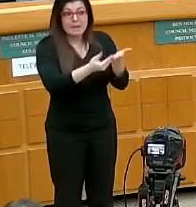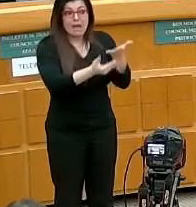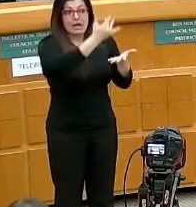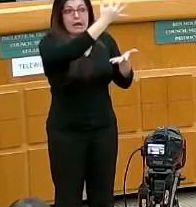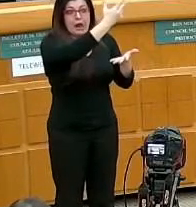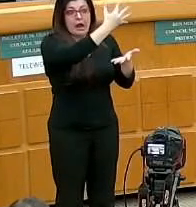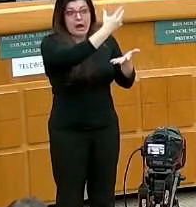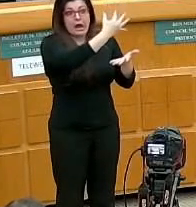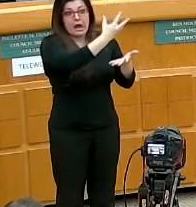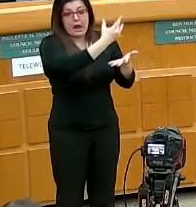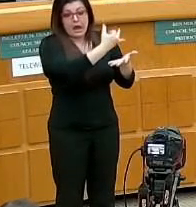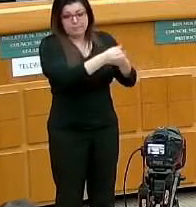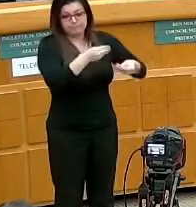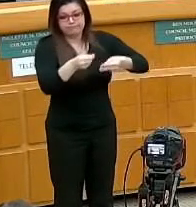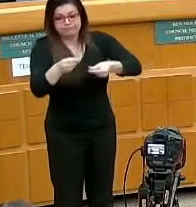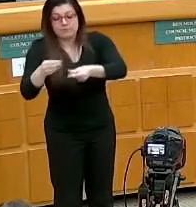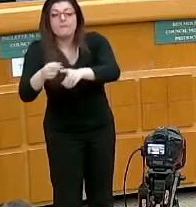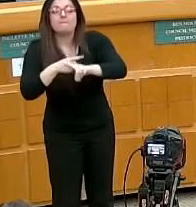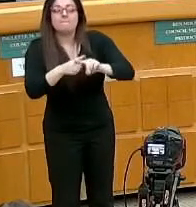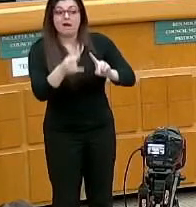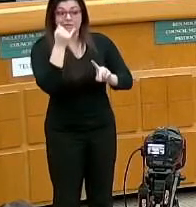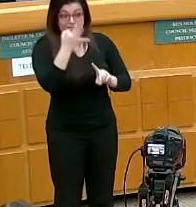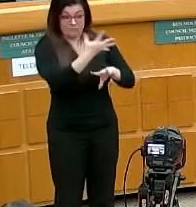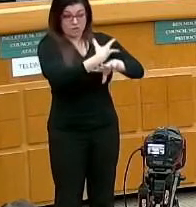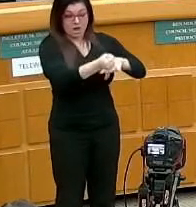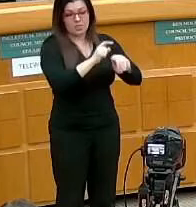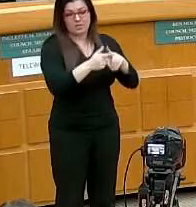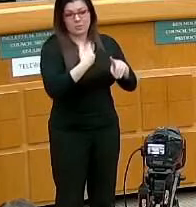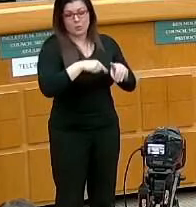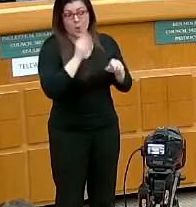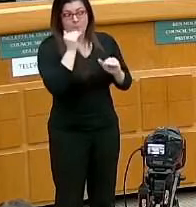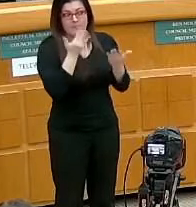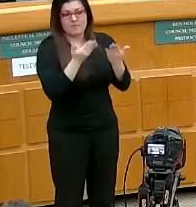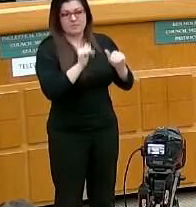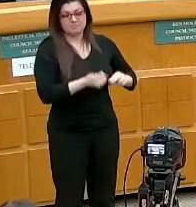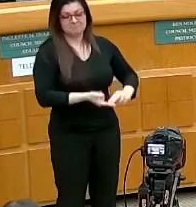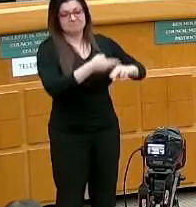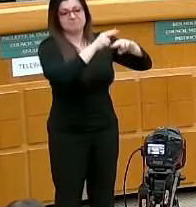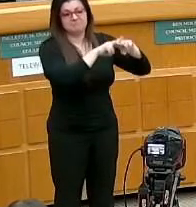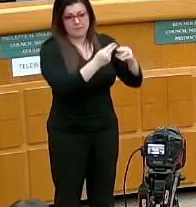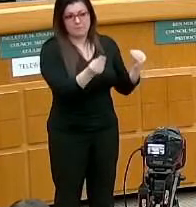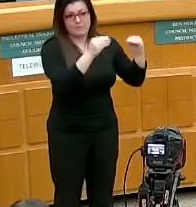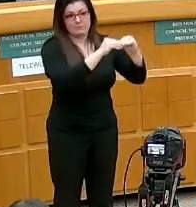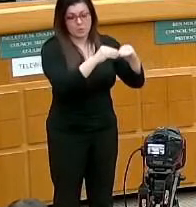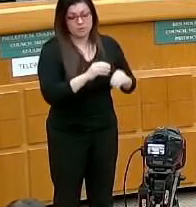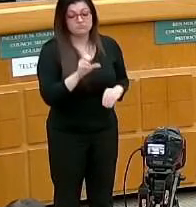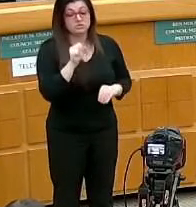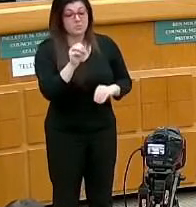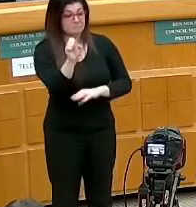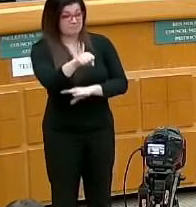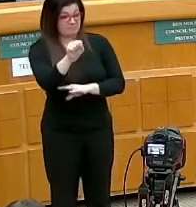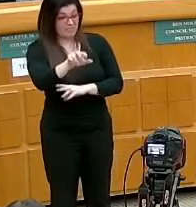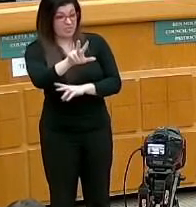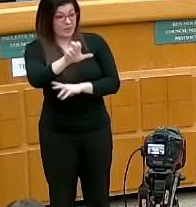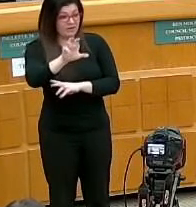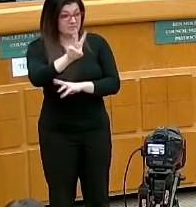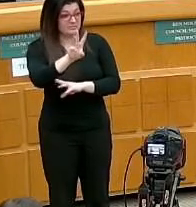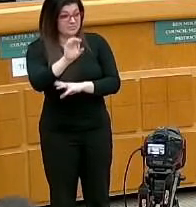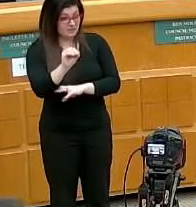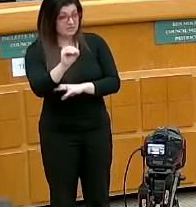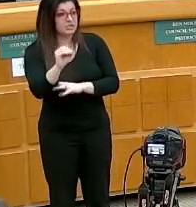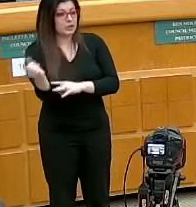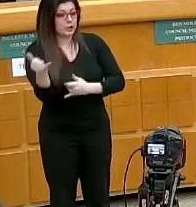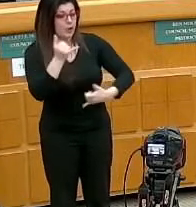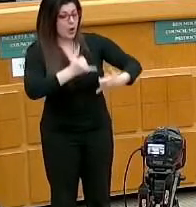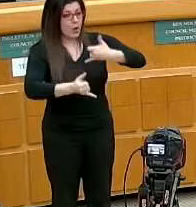should there be a great demand for more funding. And so 360 phone calls. LIFT has